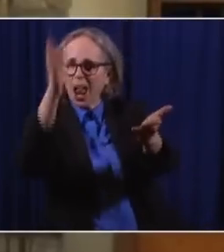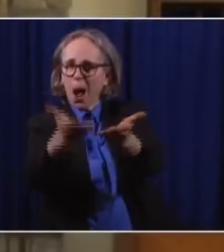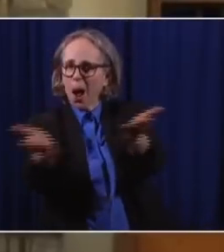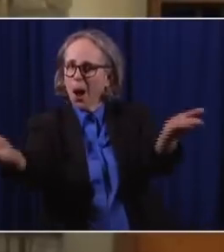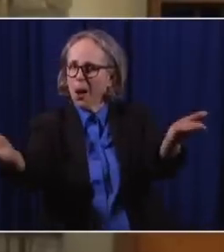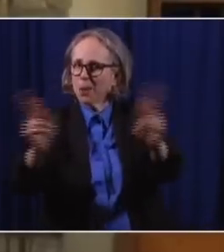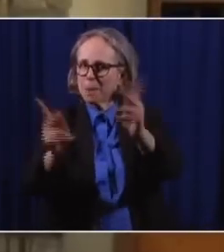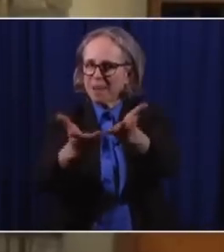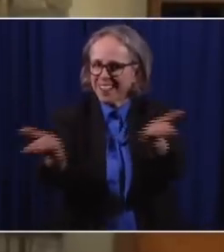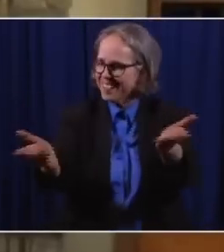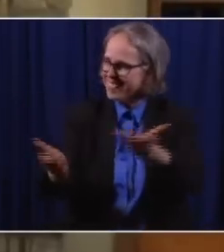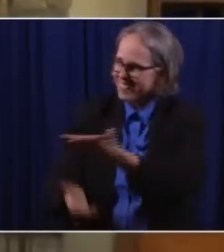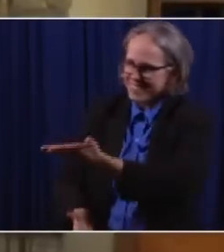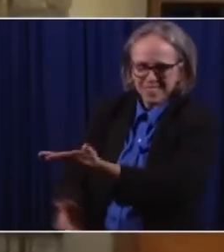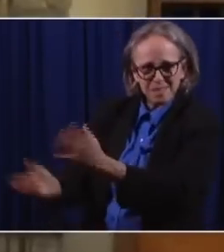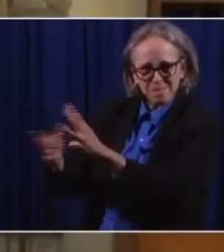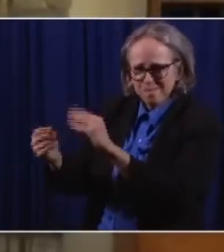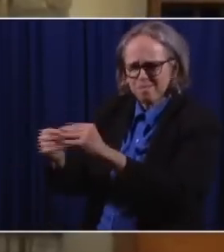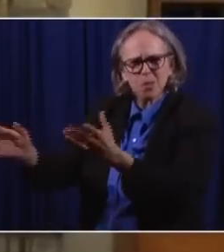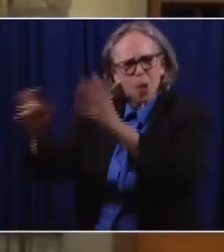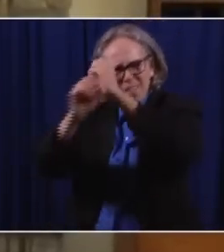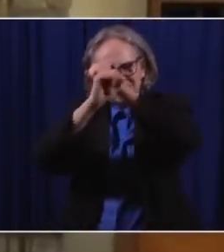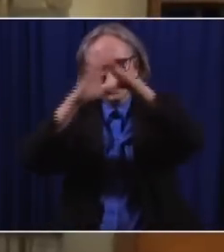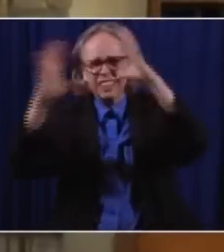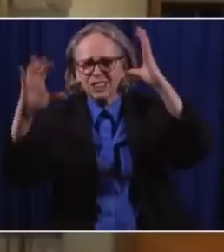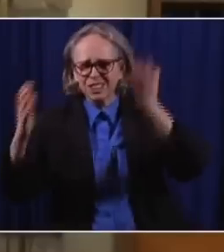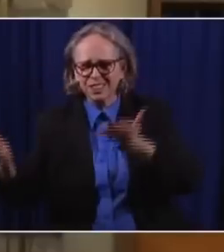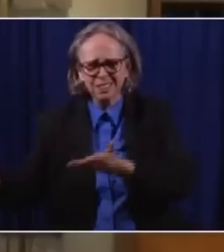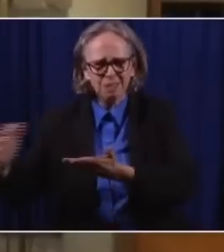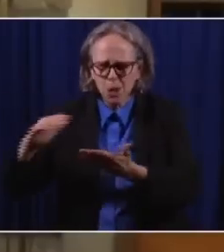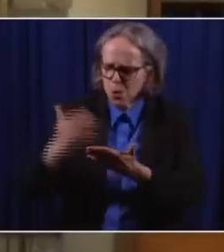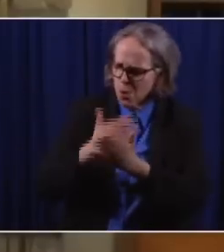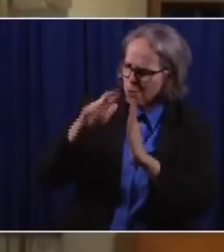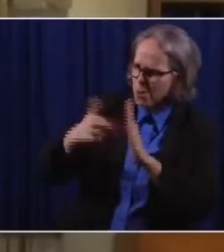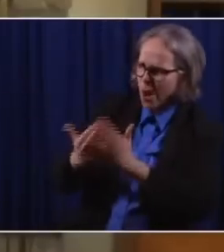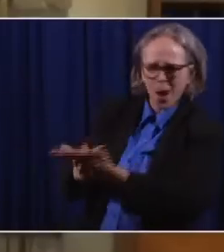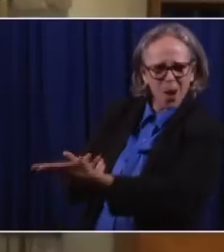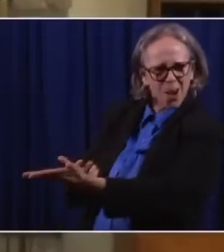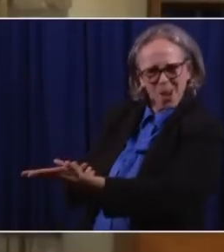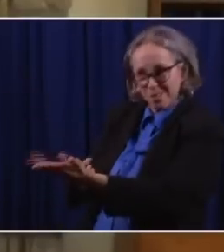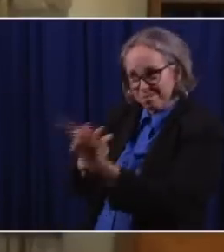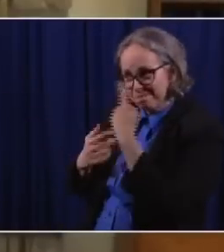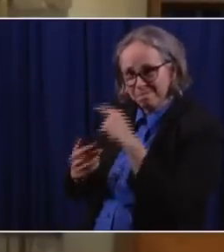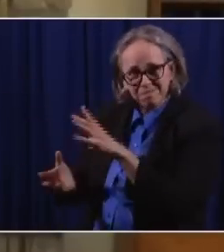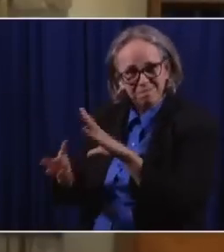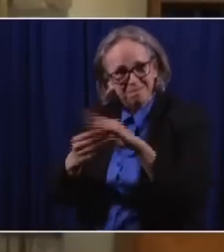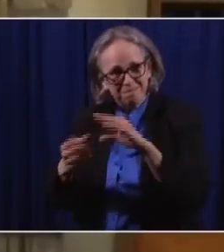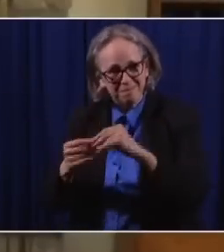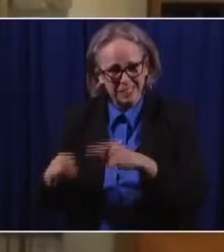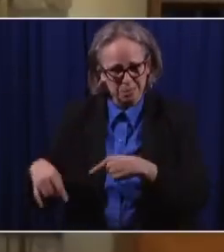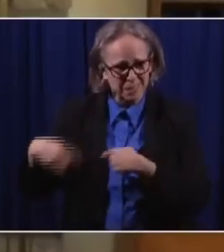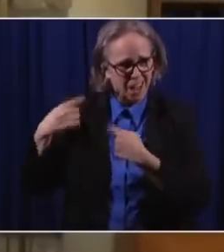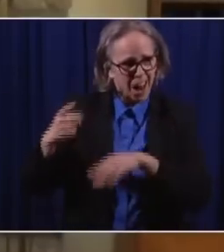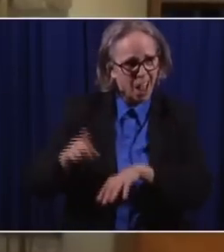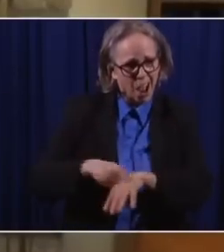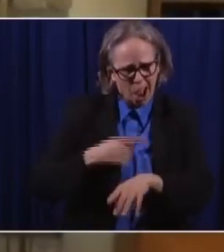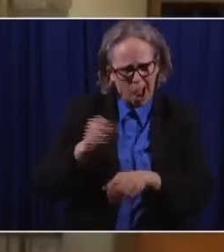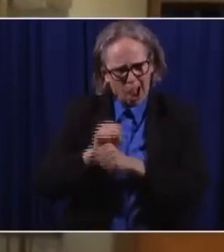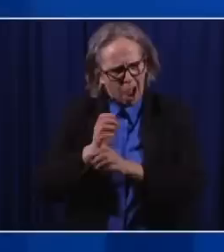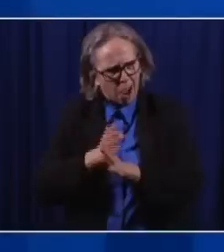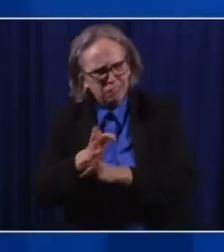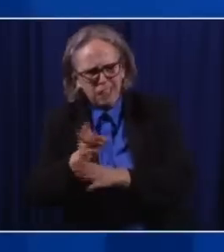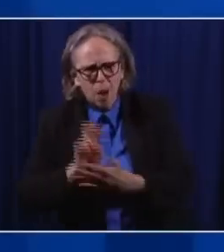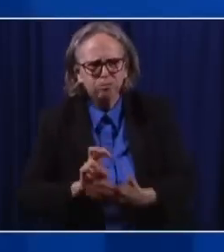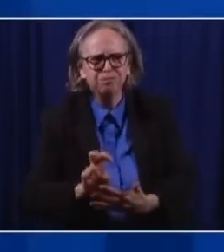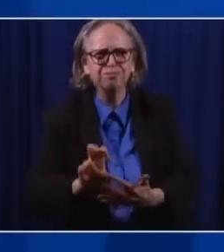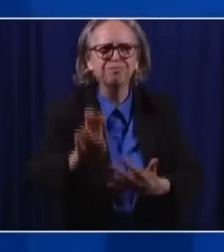tell us what kind of your vision for your new role. You've got a long career, and tell us about this new role. Well,